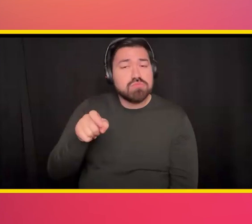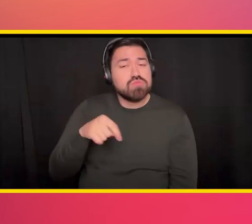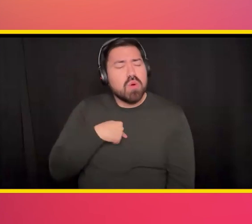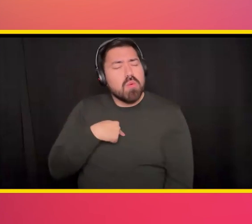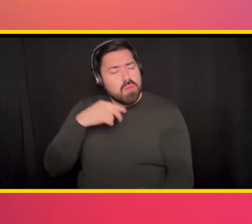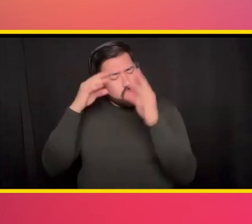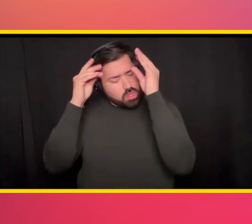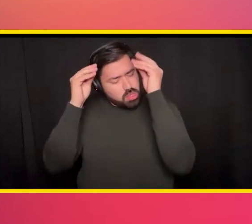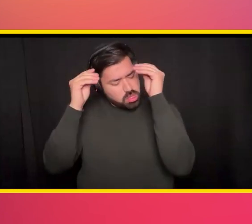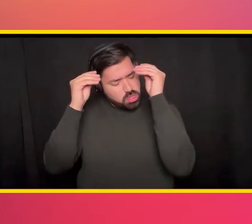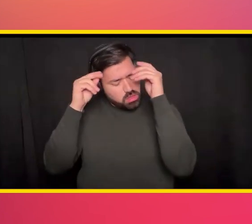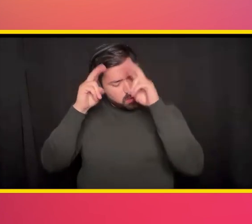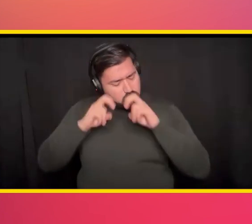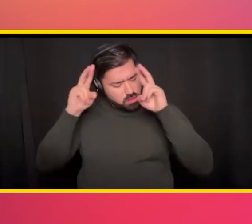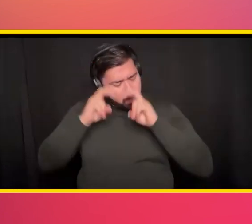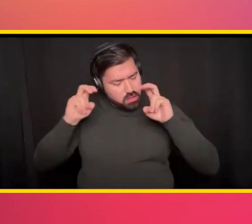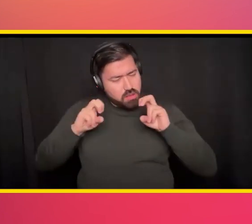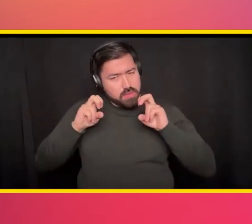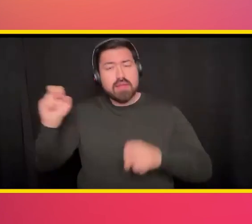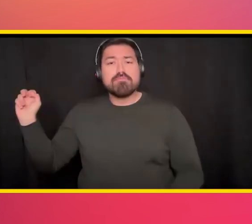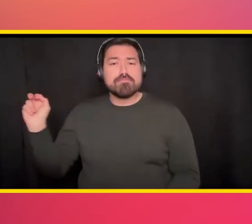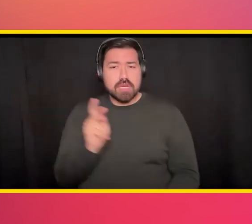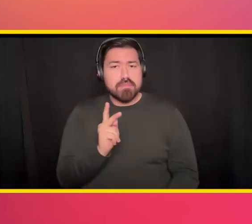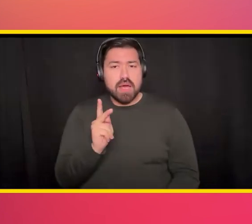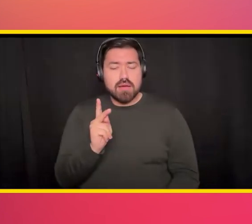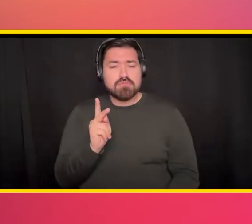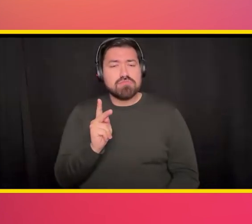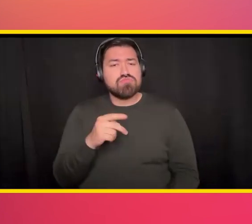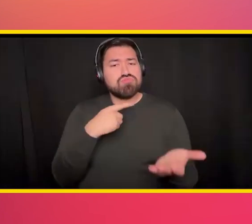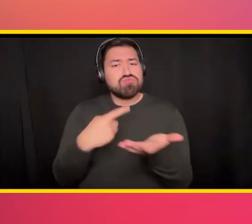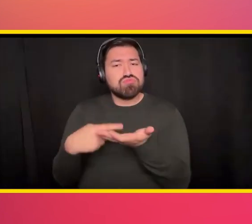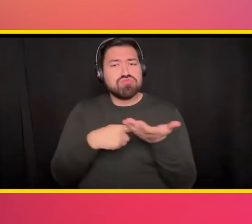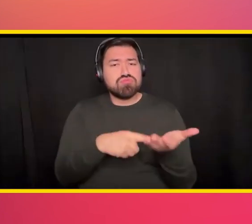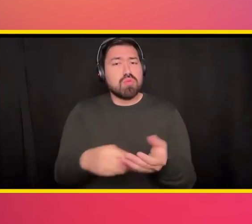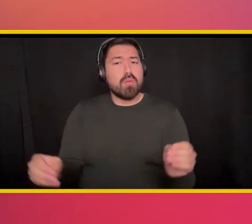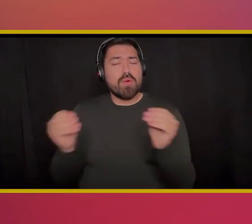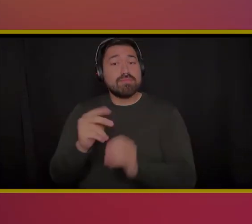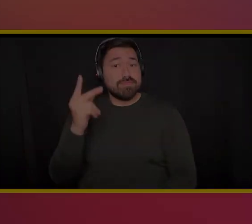report back. See you next month.